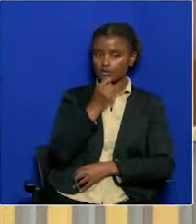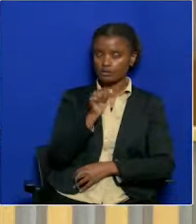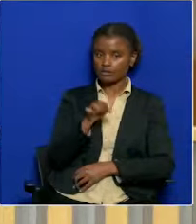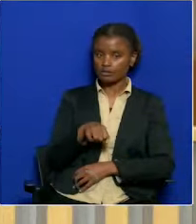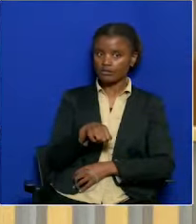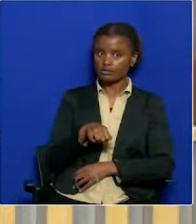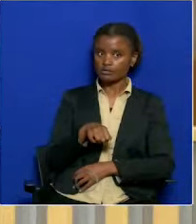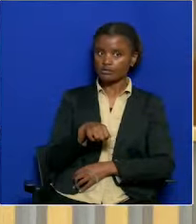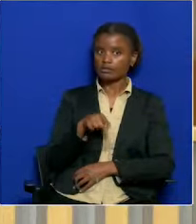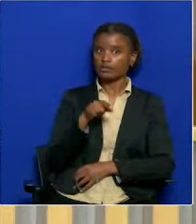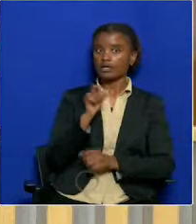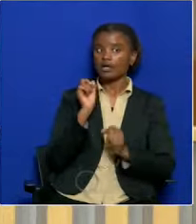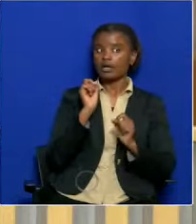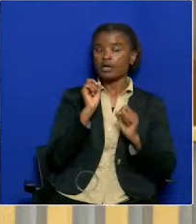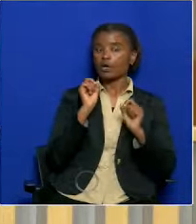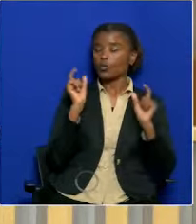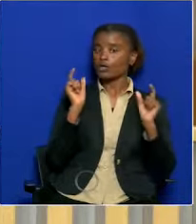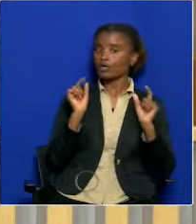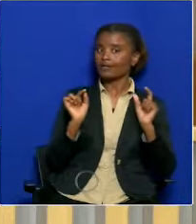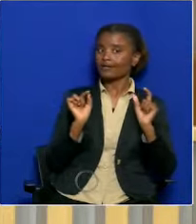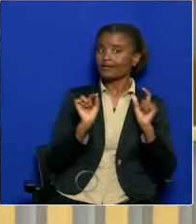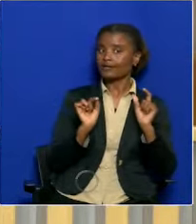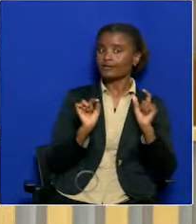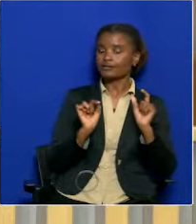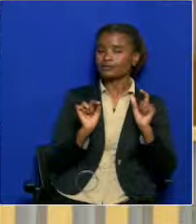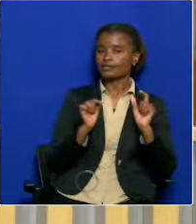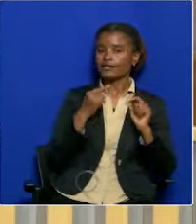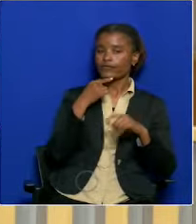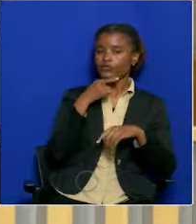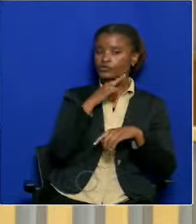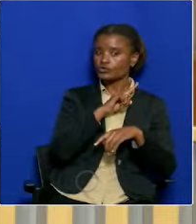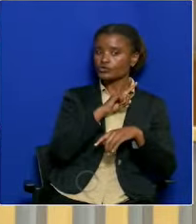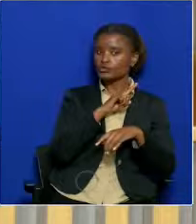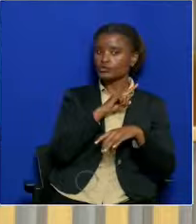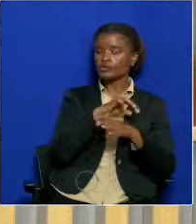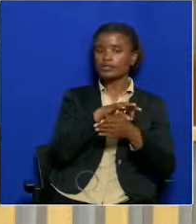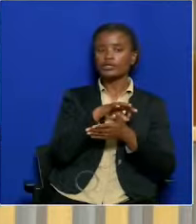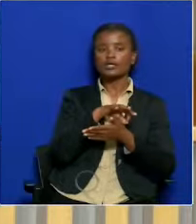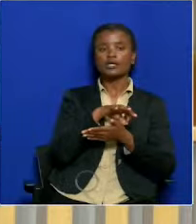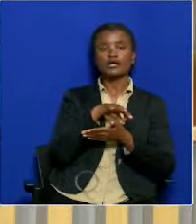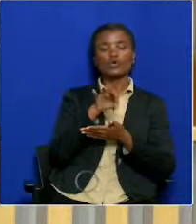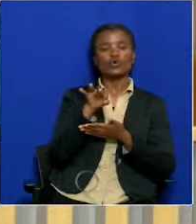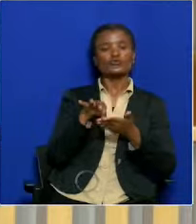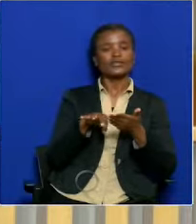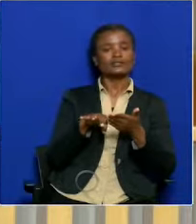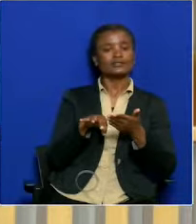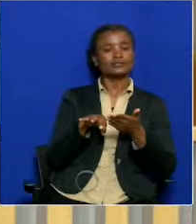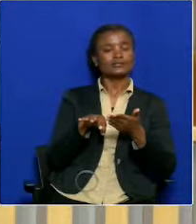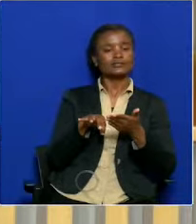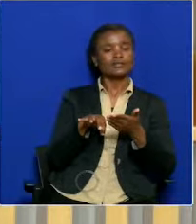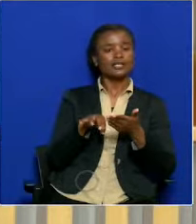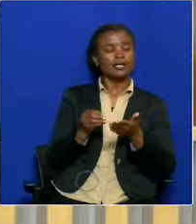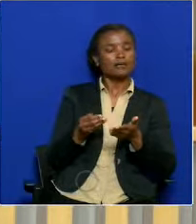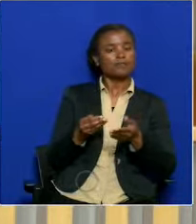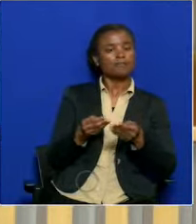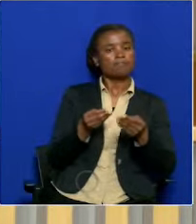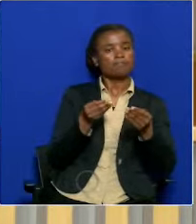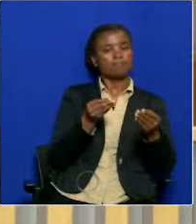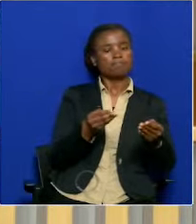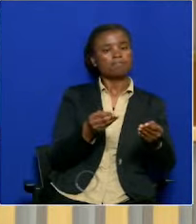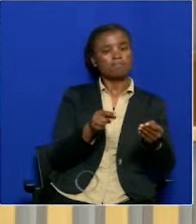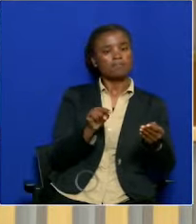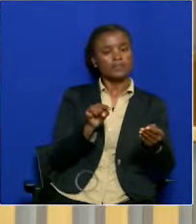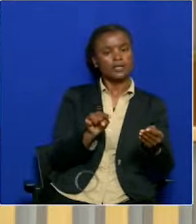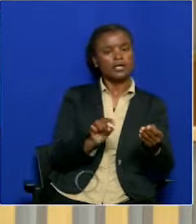the allegedly fraudulently awarded contract at the time the news broke. Yes, I